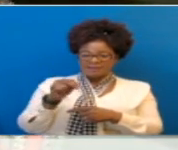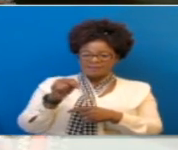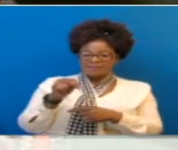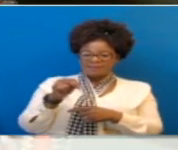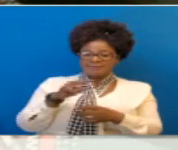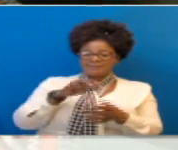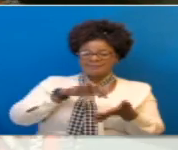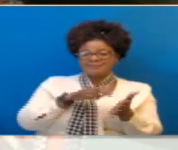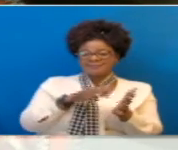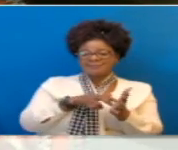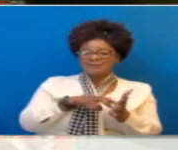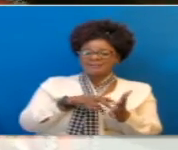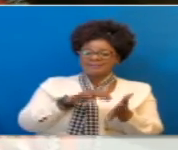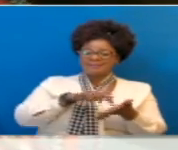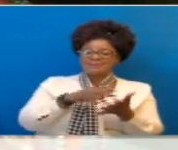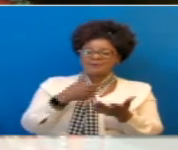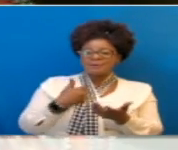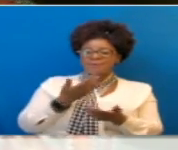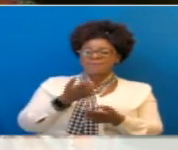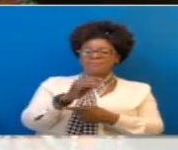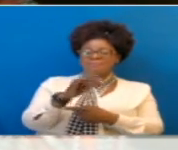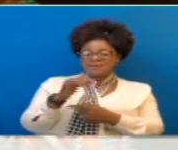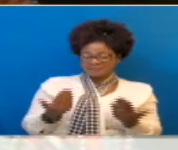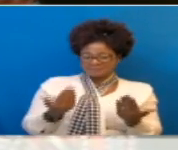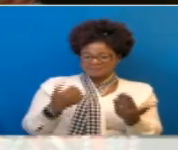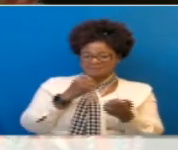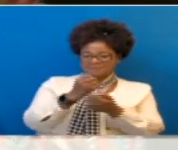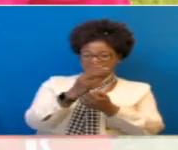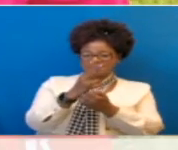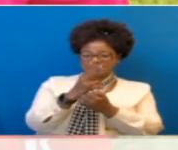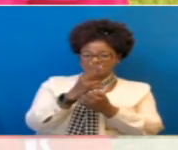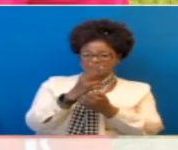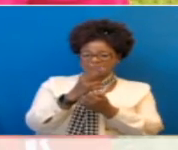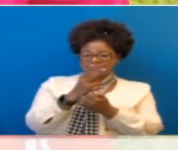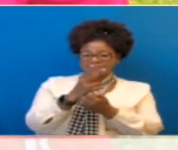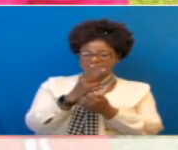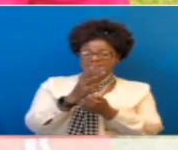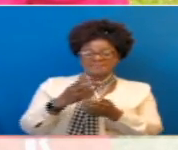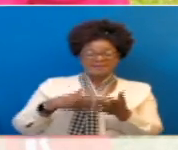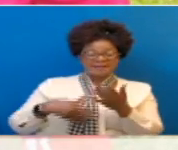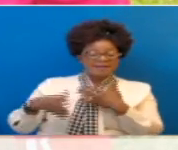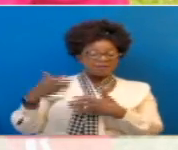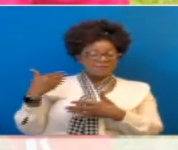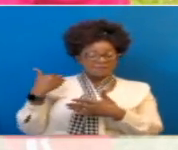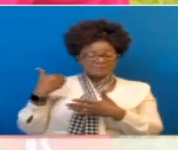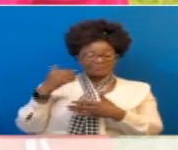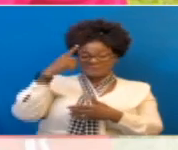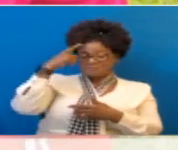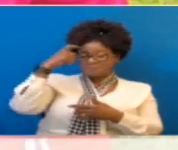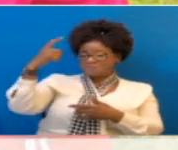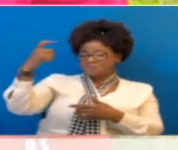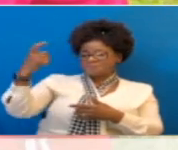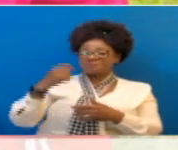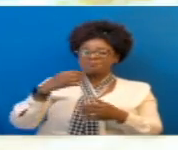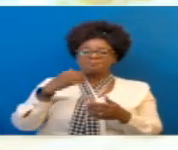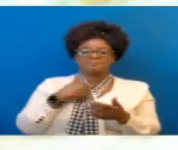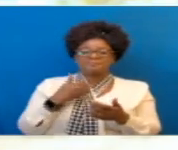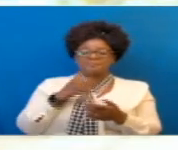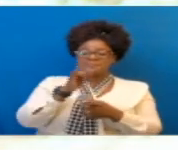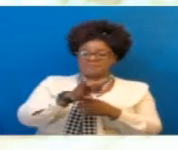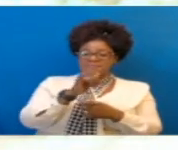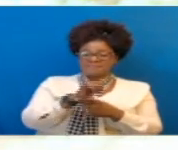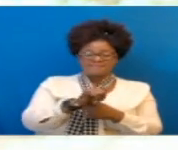was 2011. That was the time I started my education. Back then, the dream of getting an education seemed far-fetched